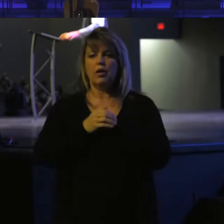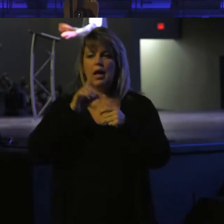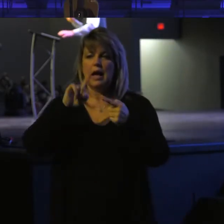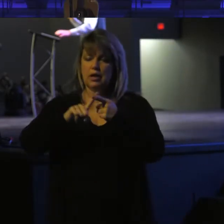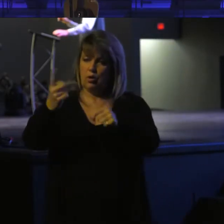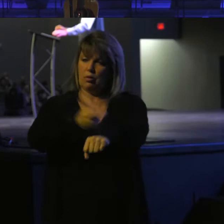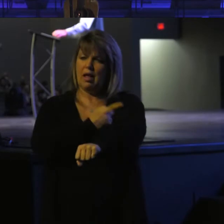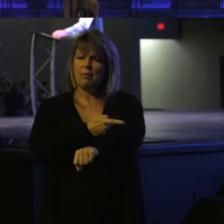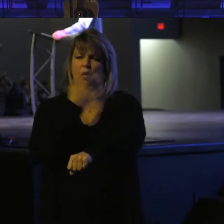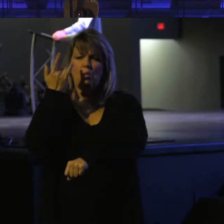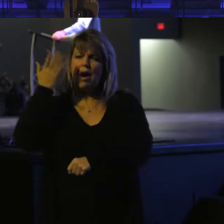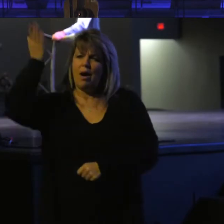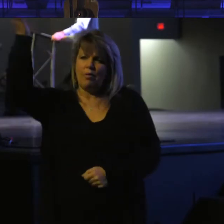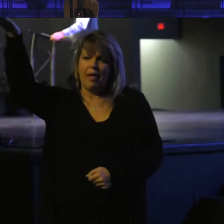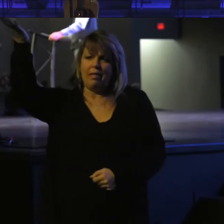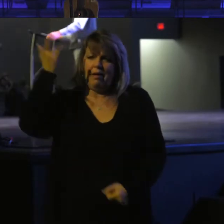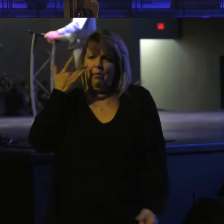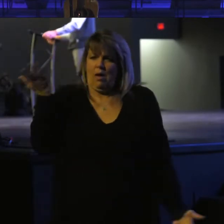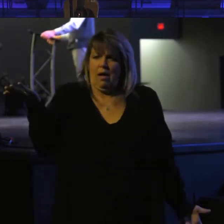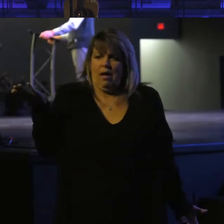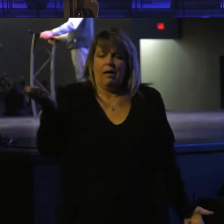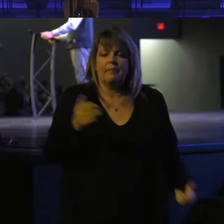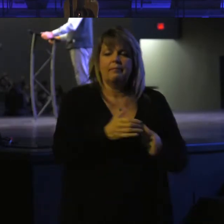the Lamb. Why are they there?